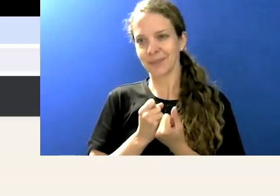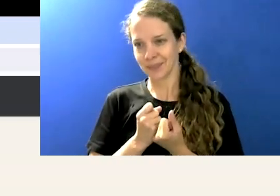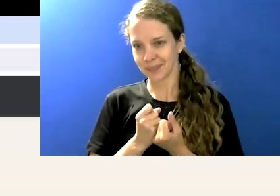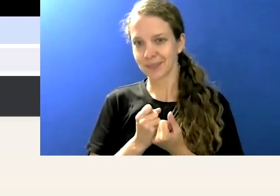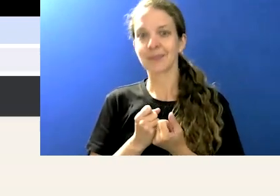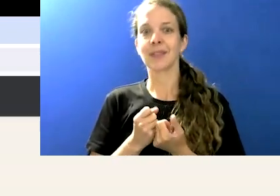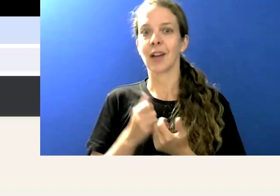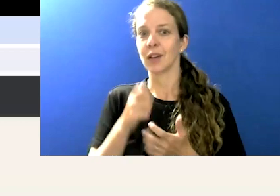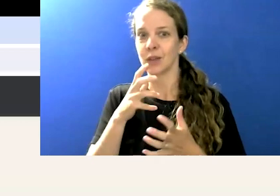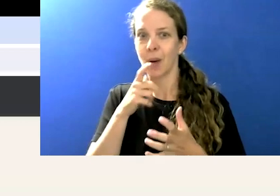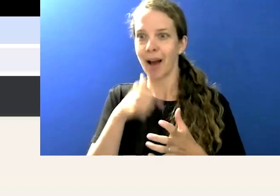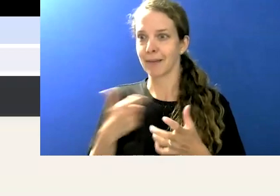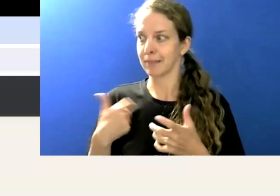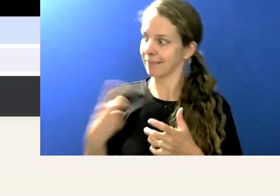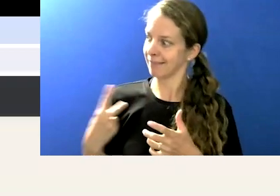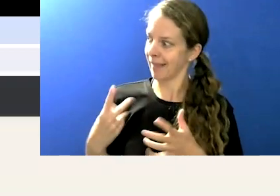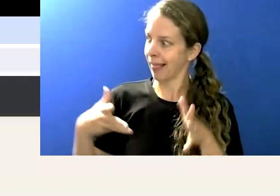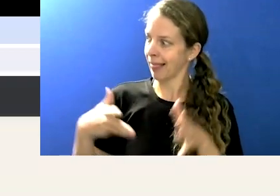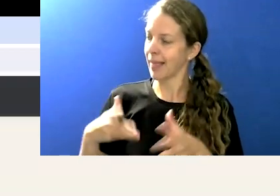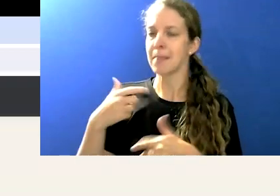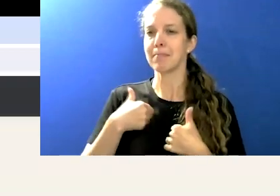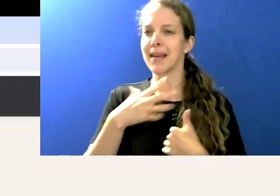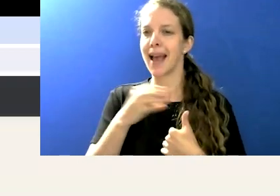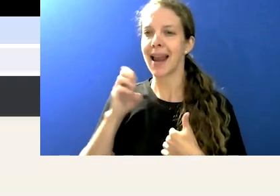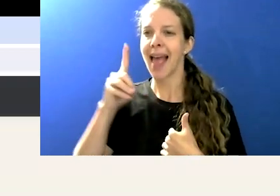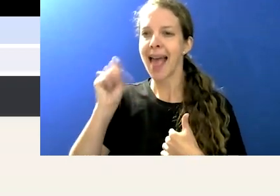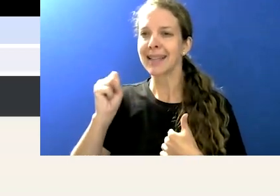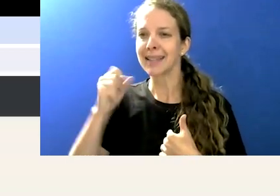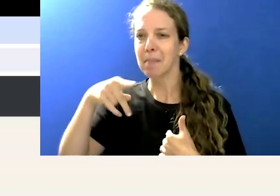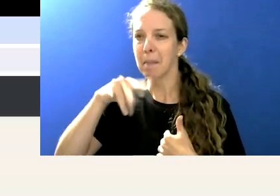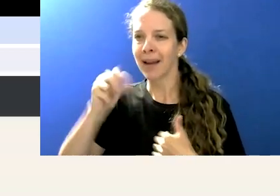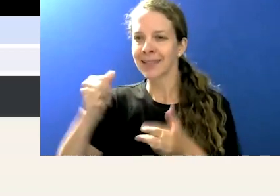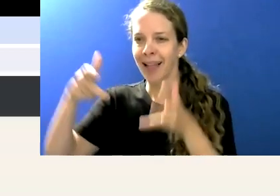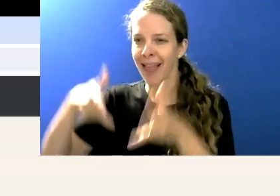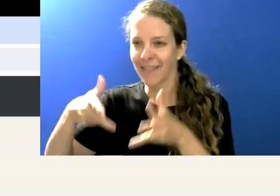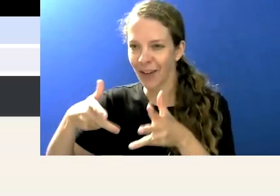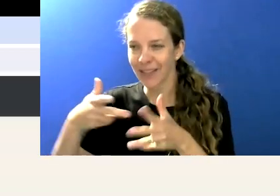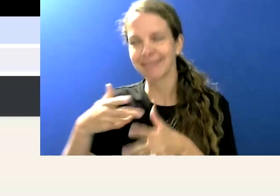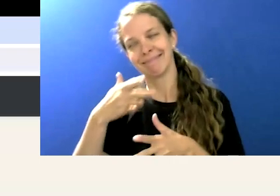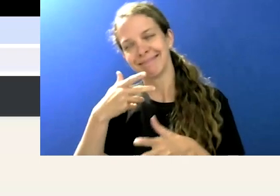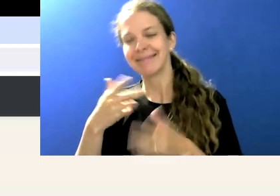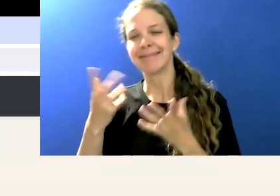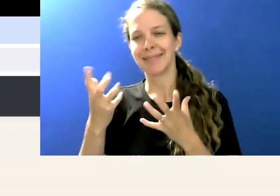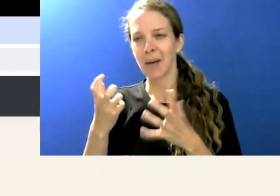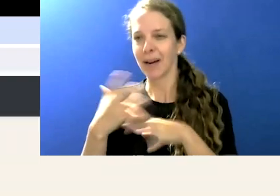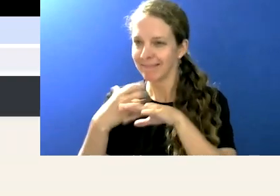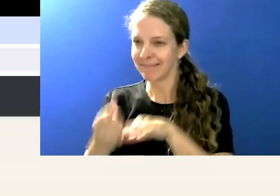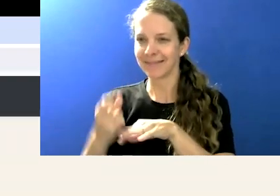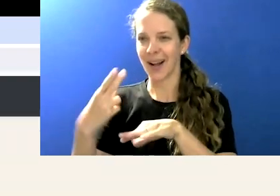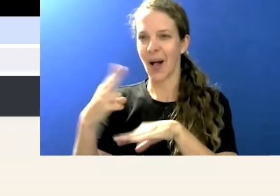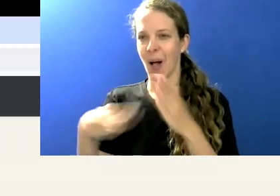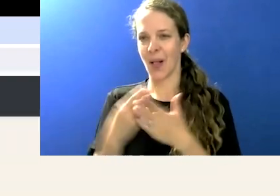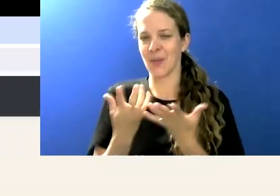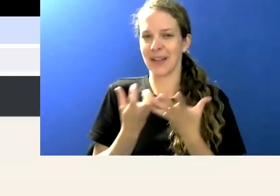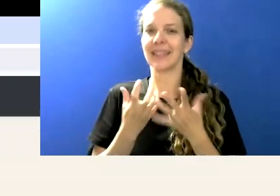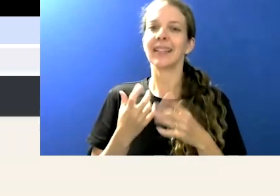Eds left over. We do try to have that consistent service with our students. If I could mention as well, sometimes some